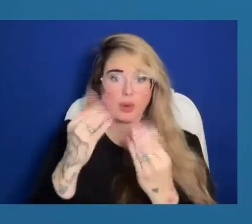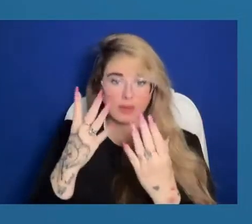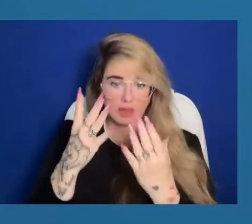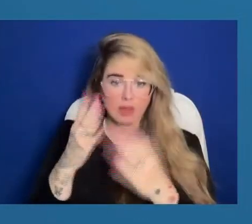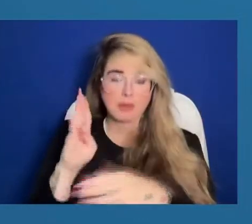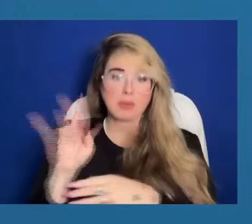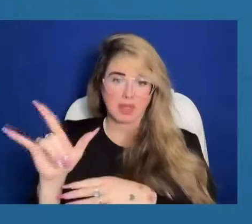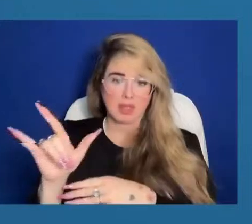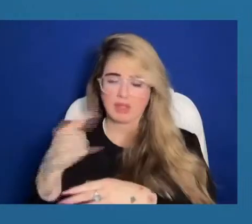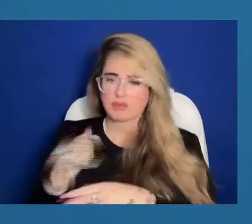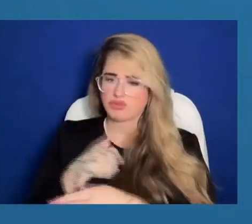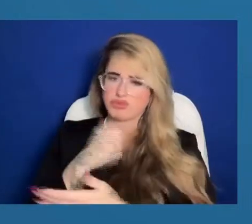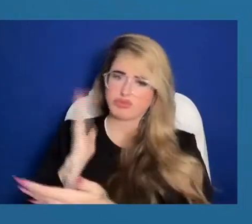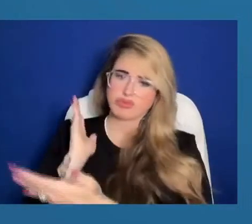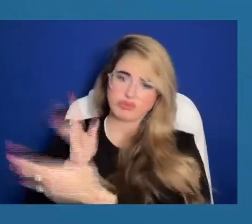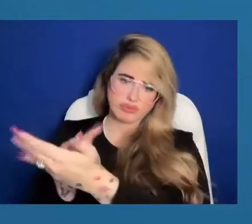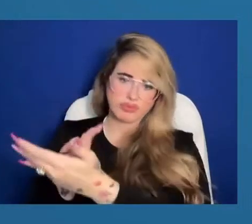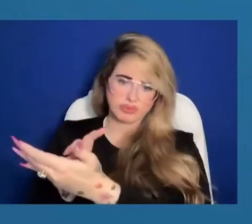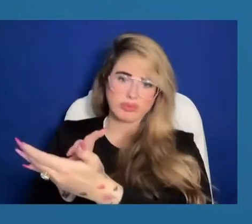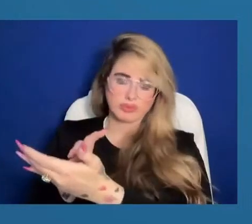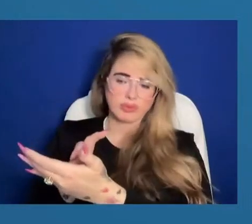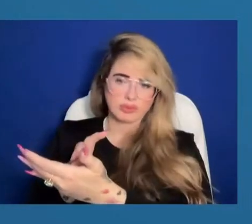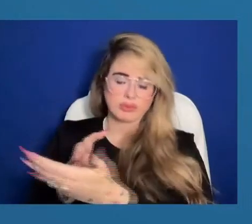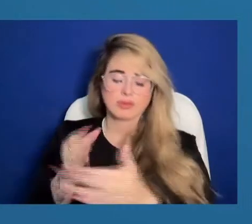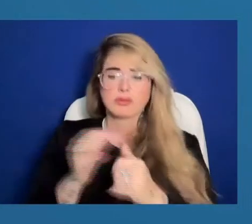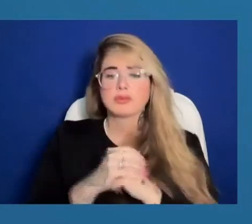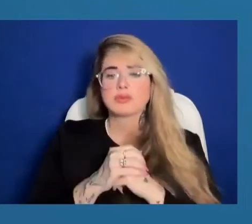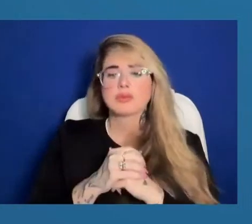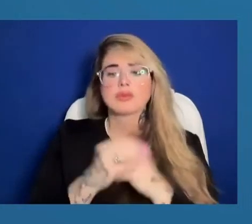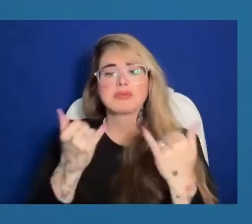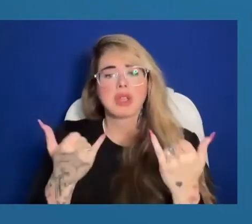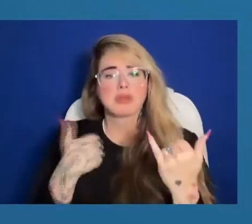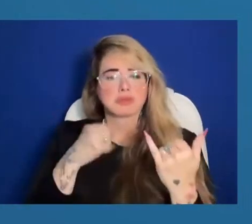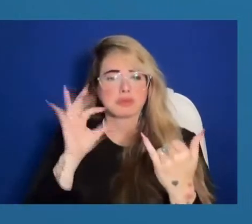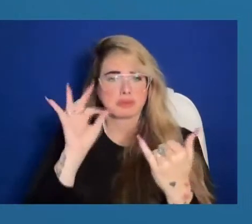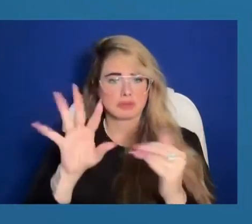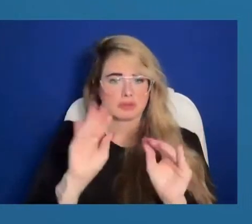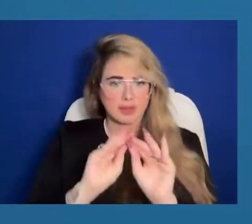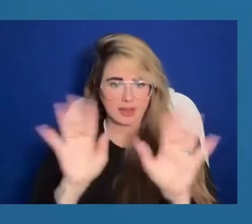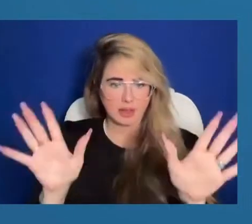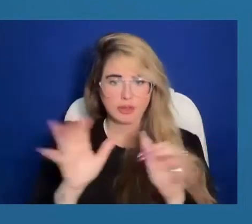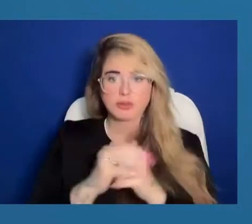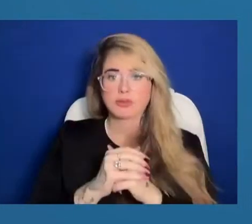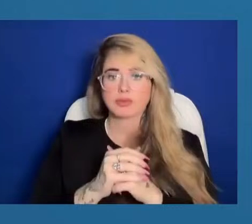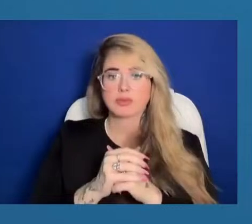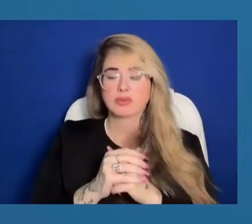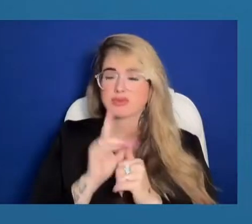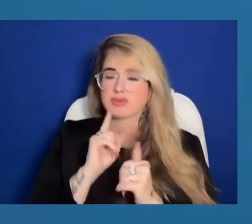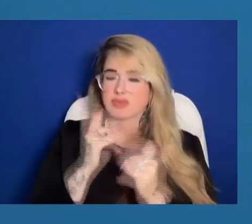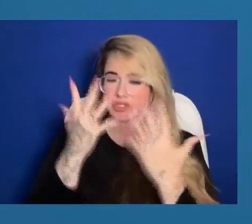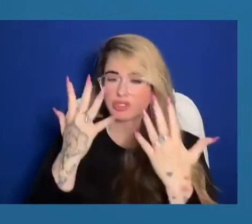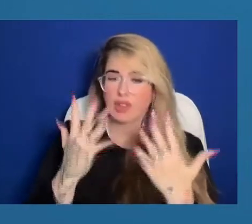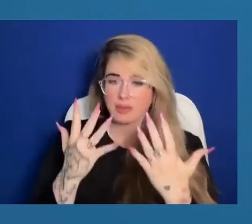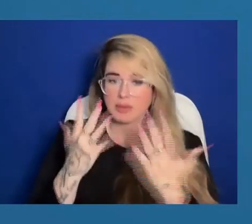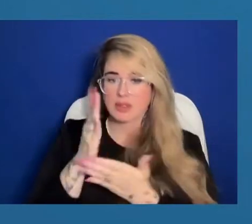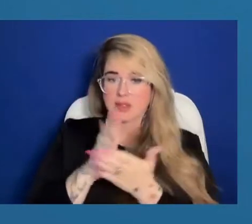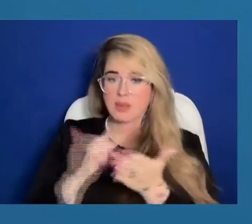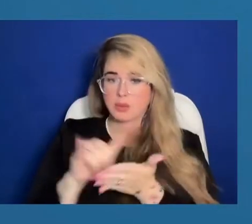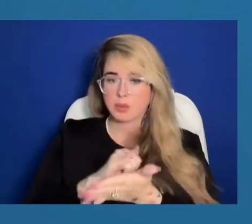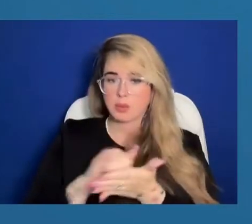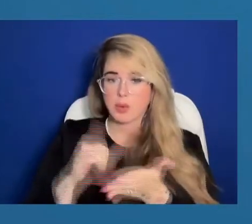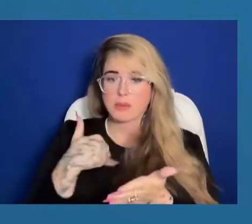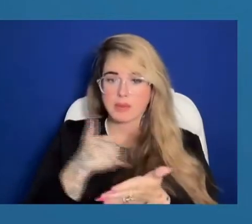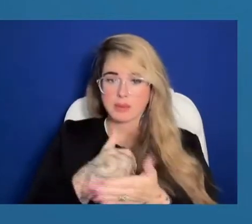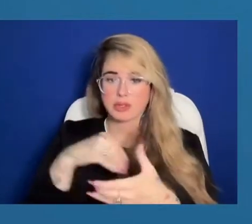beautiful bill in the House. Let me put it mildly. It is a shame that some New York members of